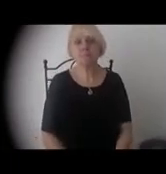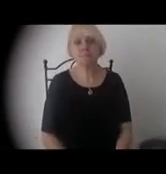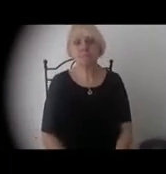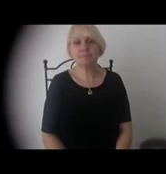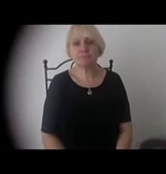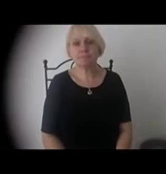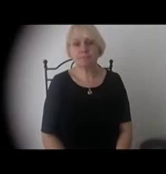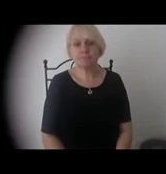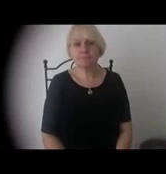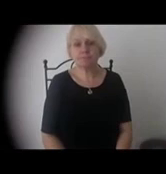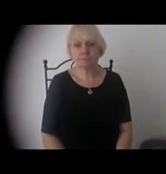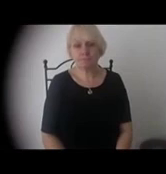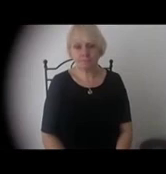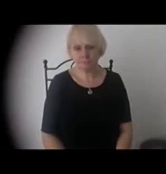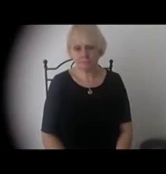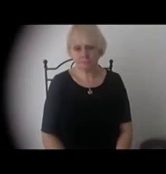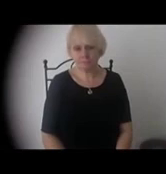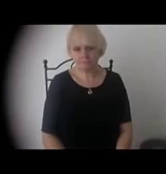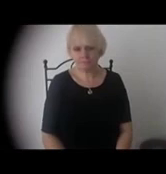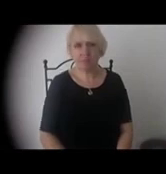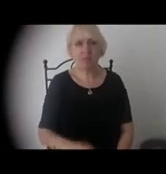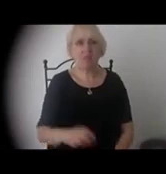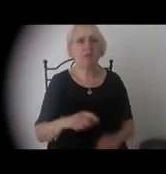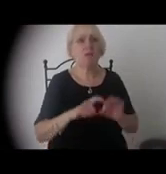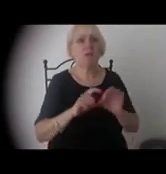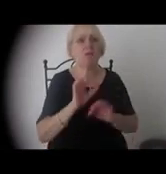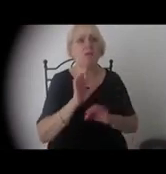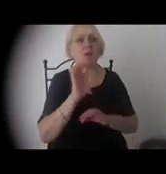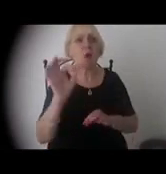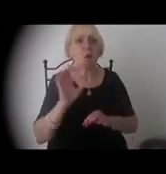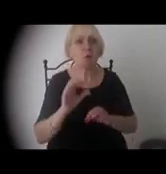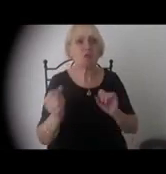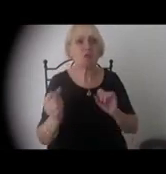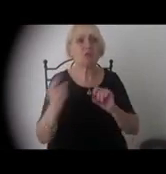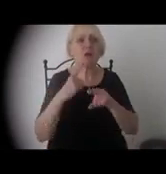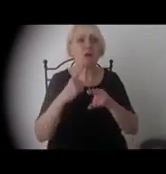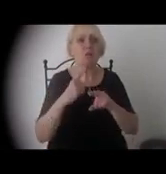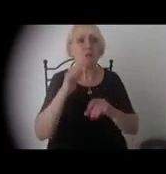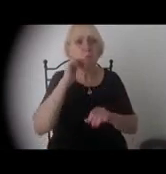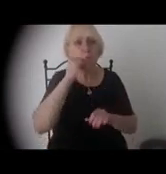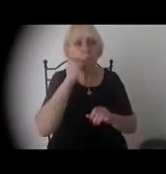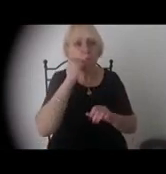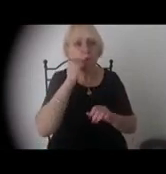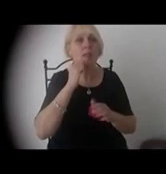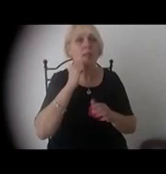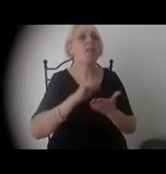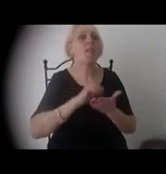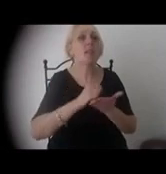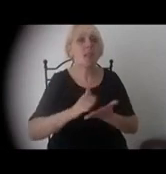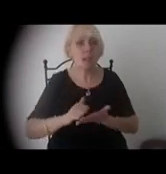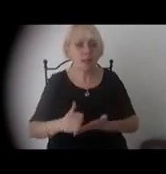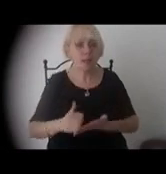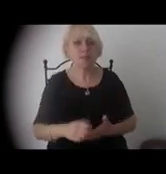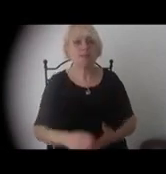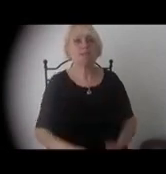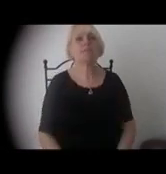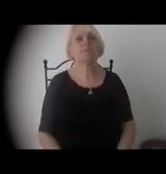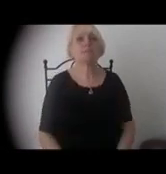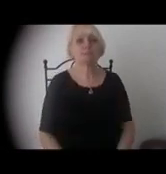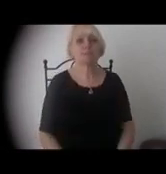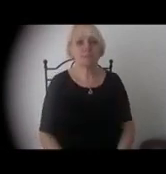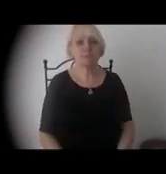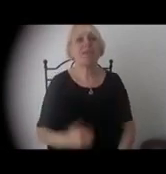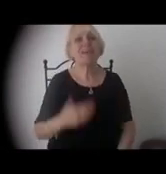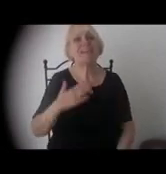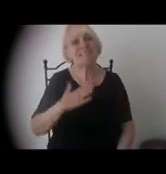we will have the Q&A published once it's authorised with all the links on, and we will have the recording, but it has to be authorised,